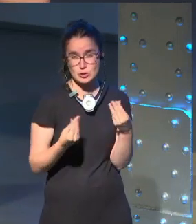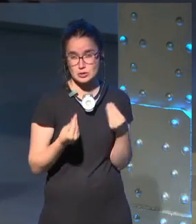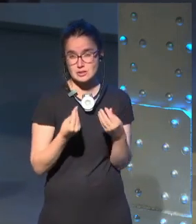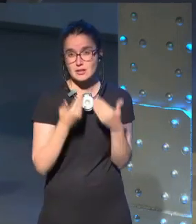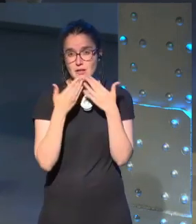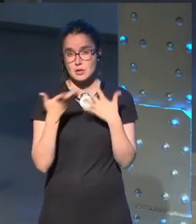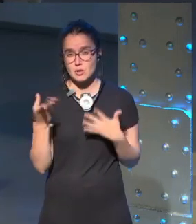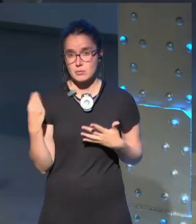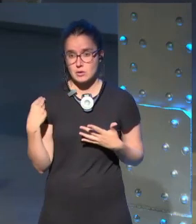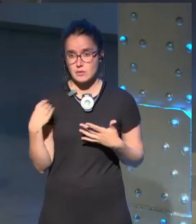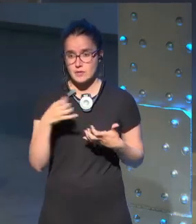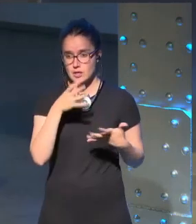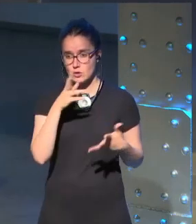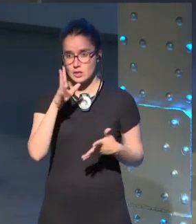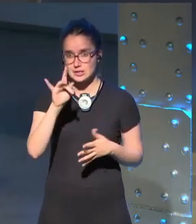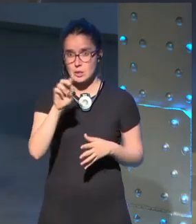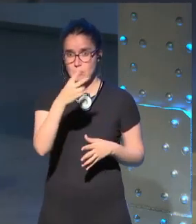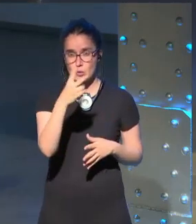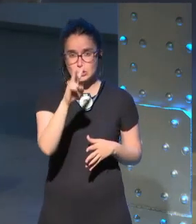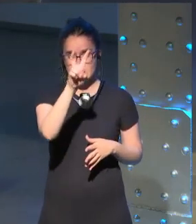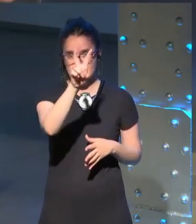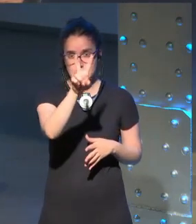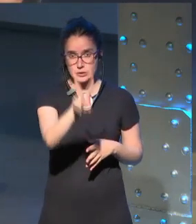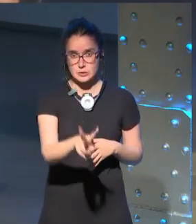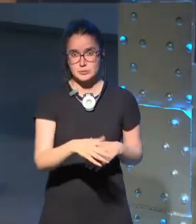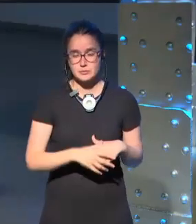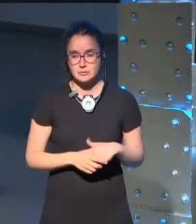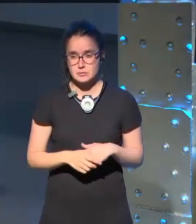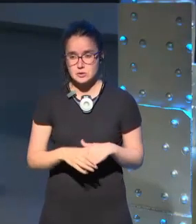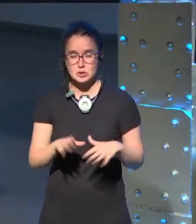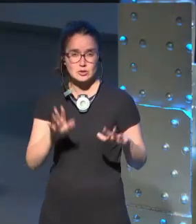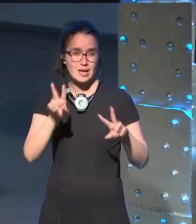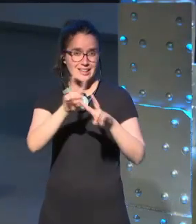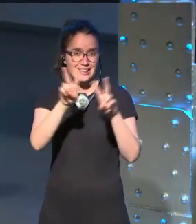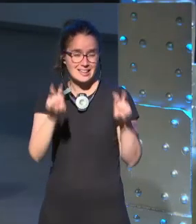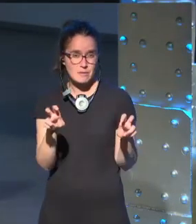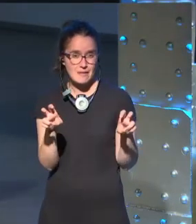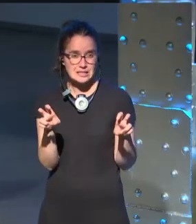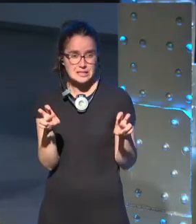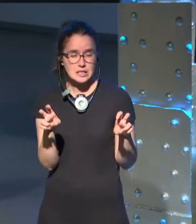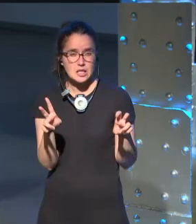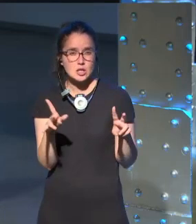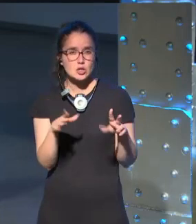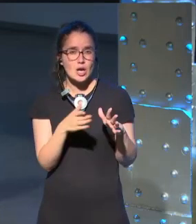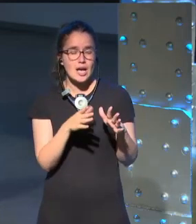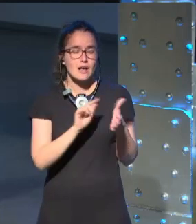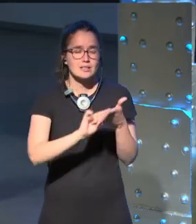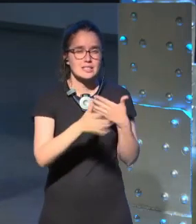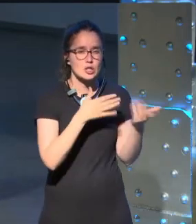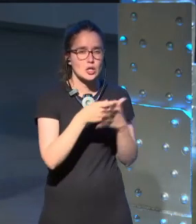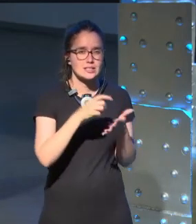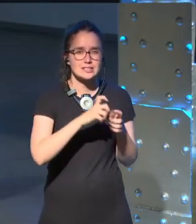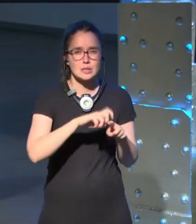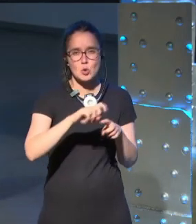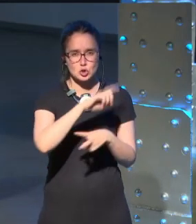Tenías el micrófono, sí, y ahora había 2 personas también allí que querían preguntar. Entrando en temas de escritura. So in terms of writing, there are